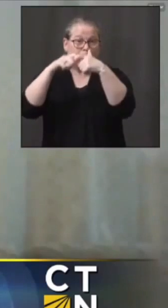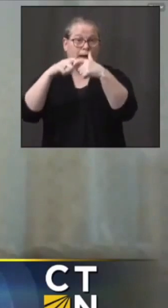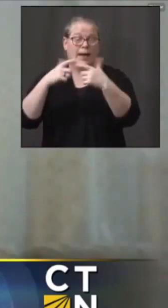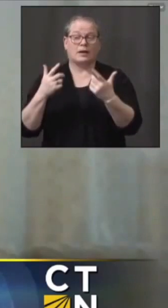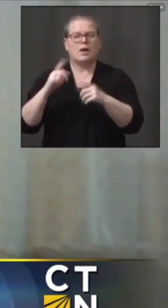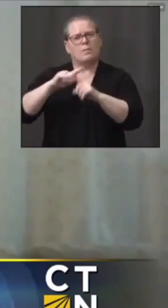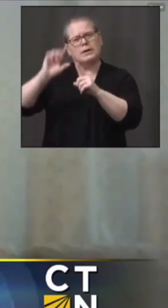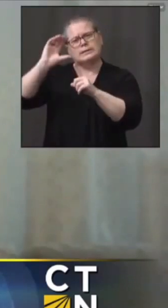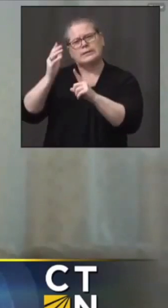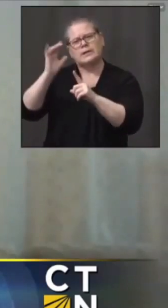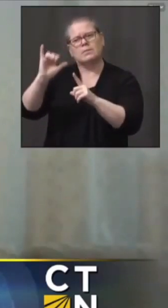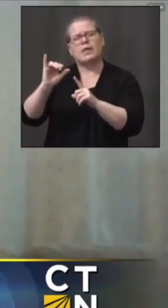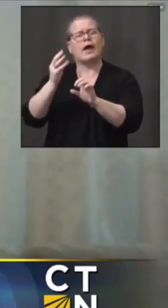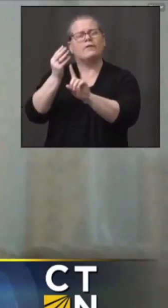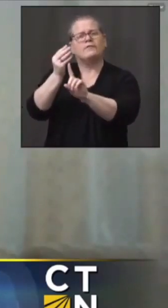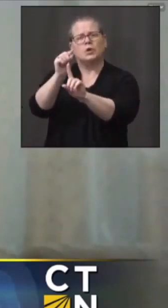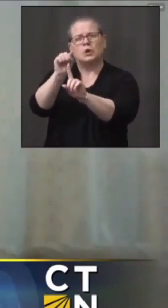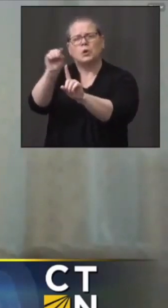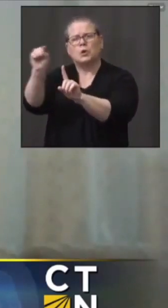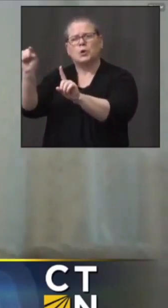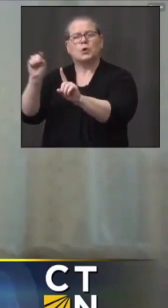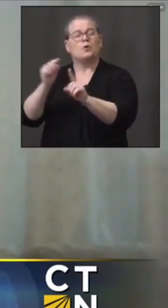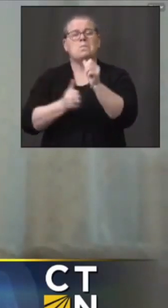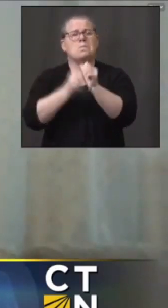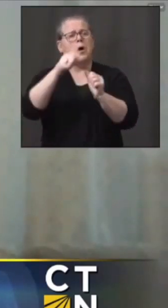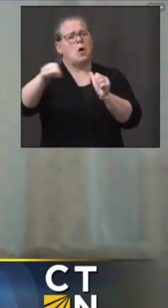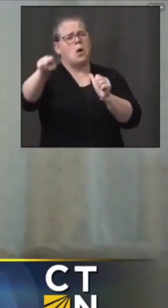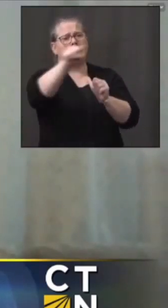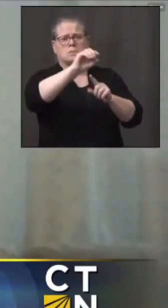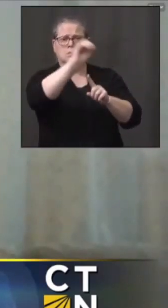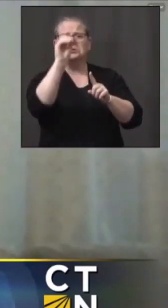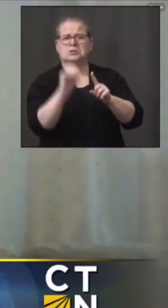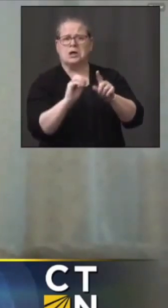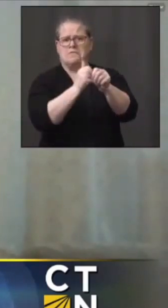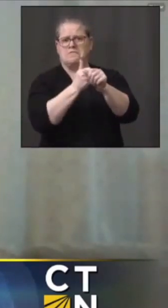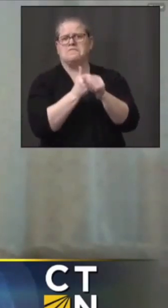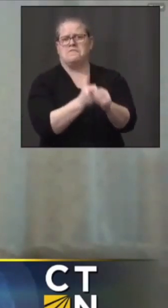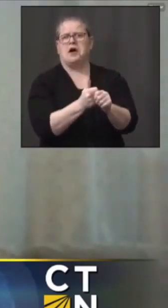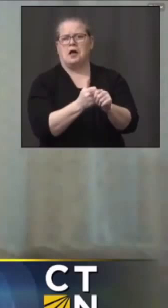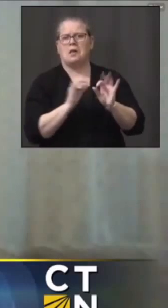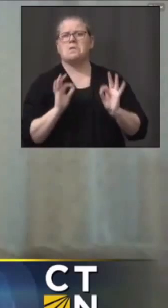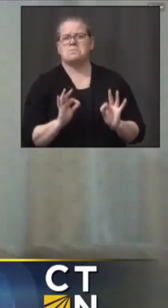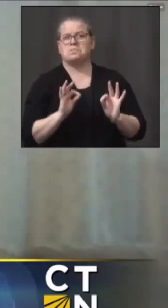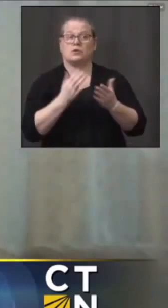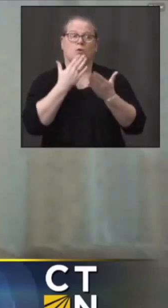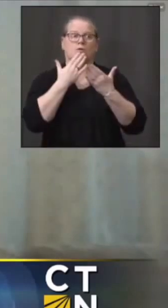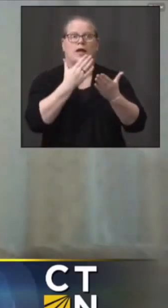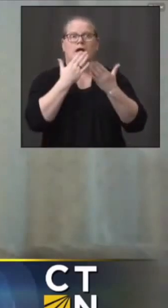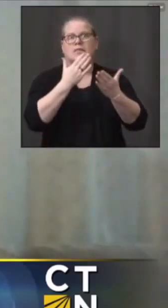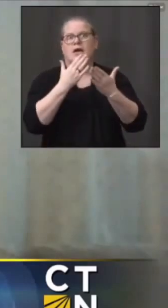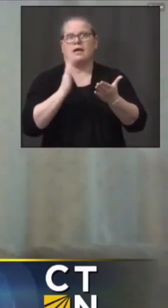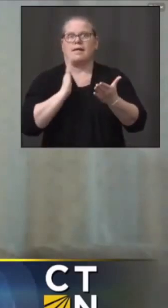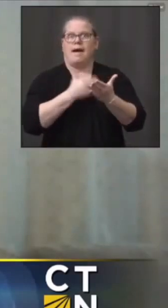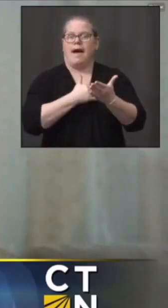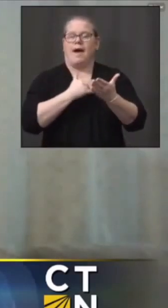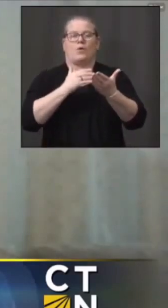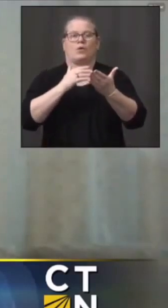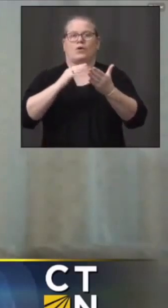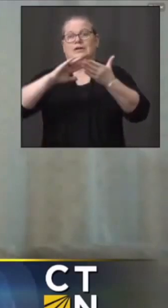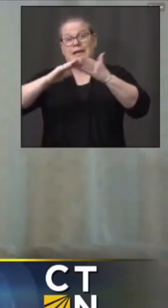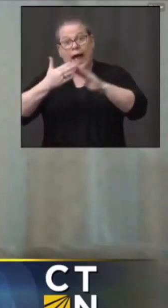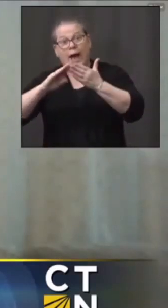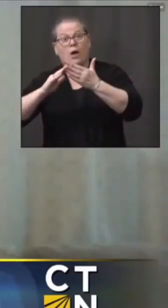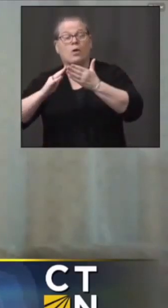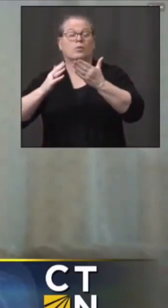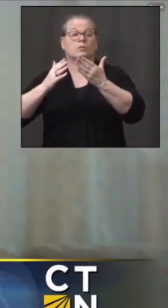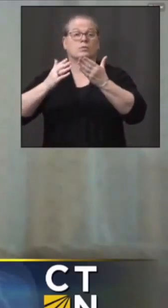businesses and appreciate that so many of them are stepping up, and we appreciate our partners at the towns letting us know when places